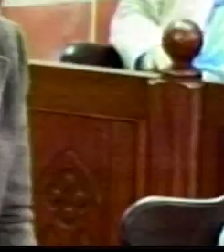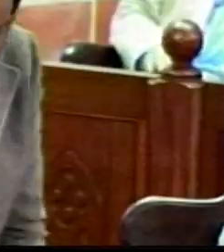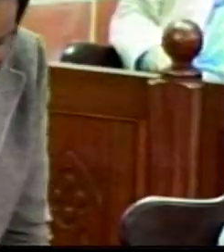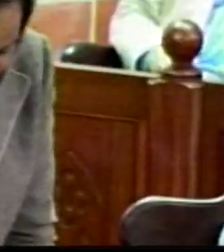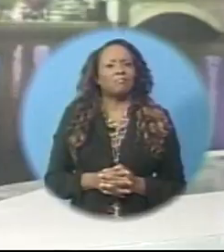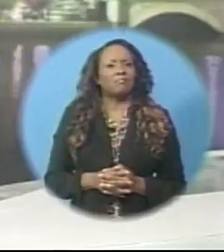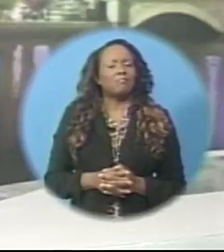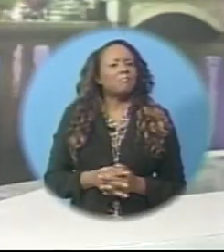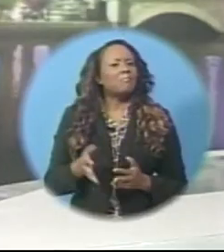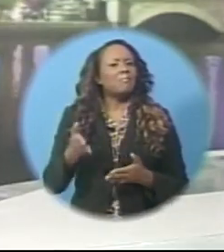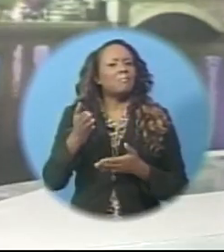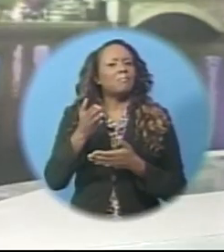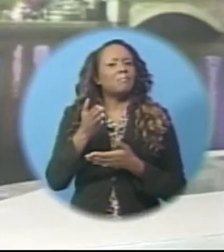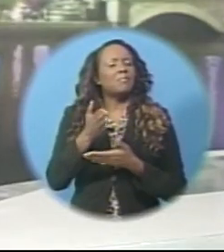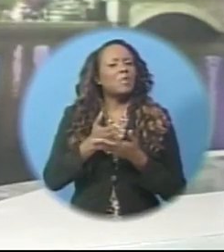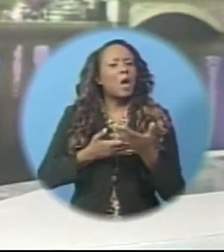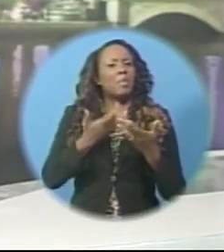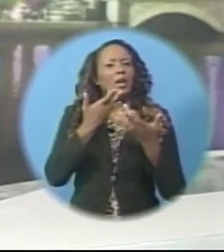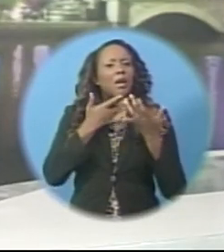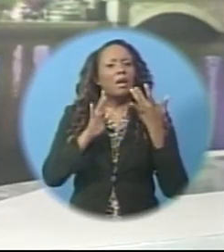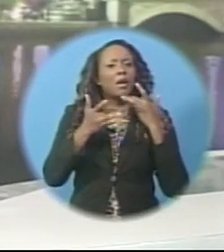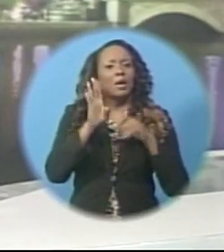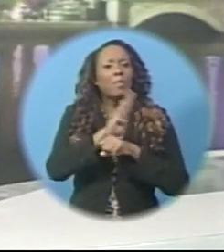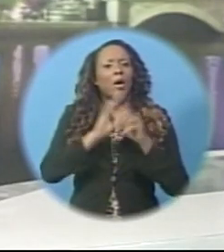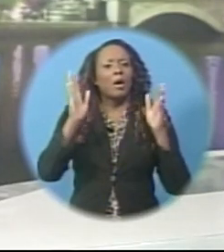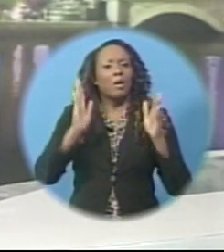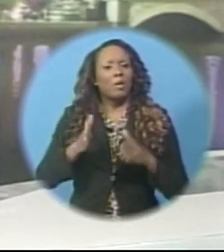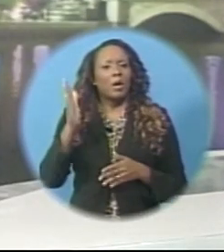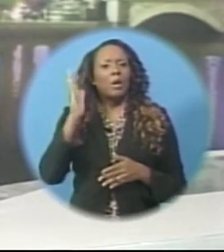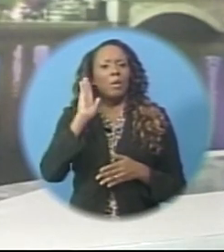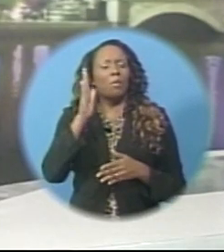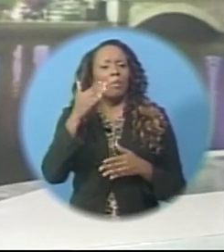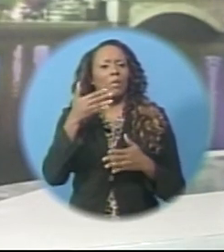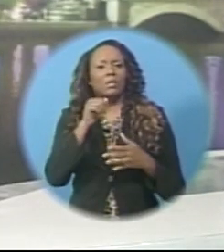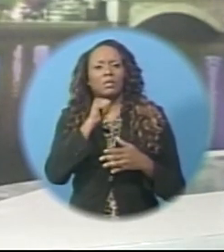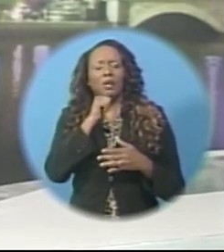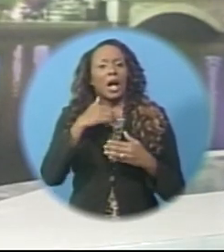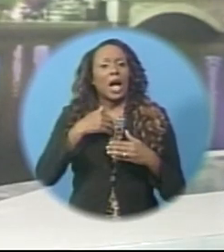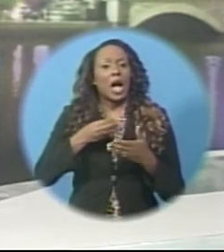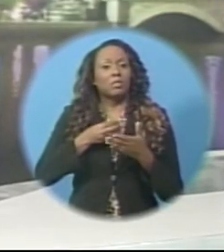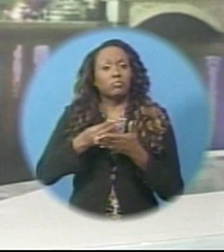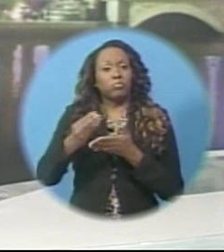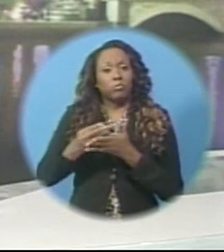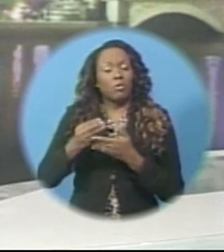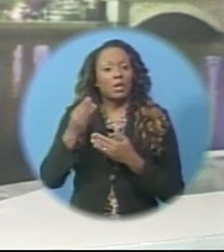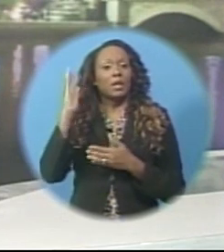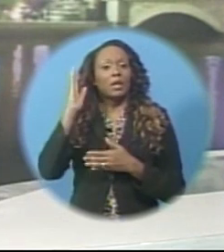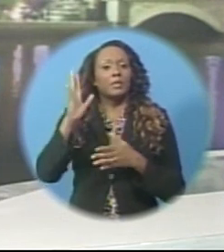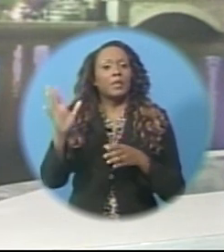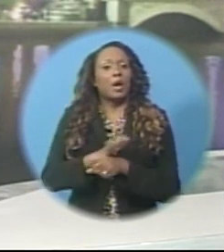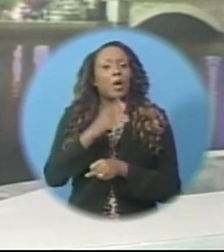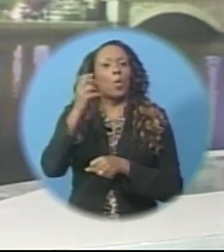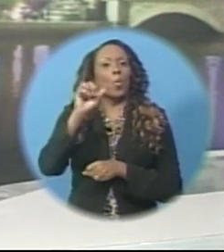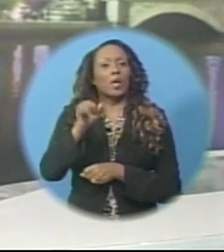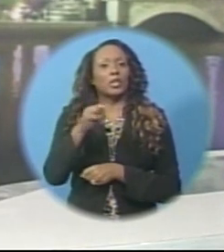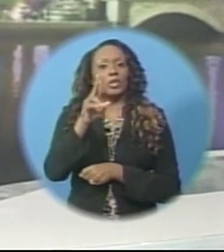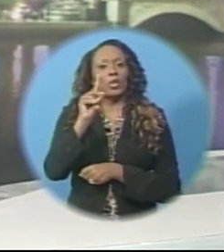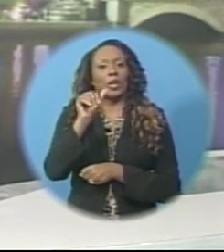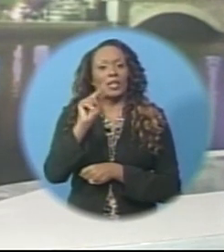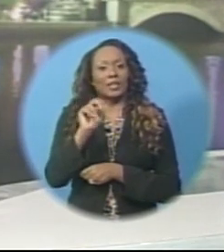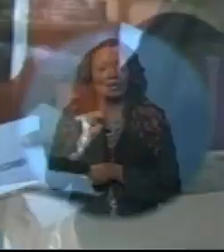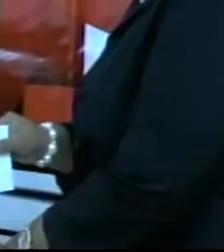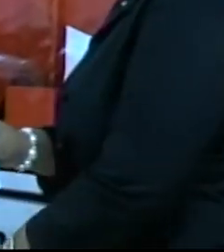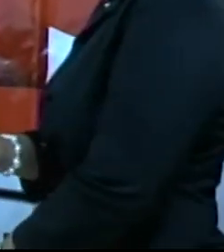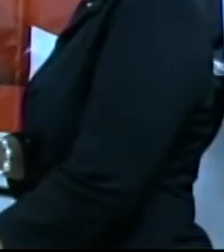country. In other news now, some lucky Barbadians will not have to pull their pockets while grocery shopping. That's